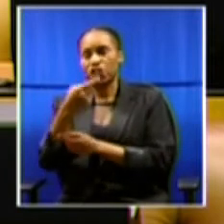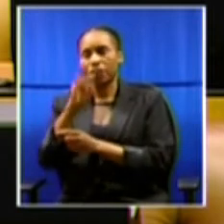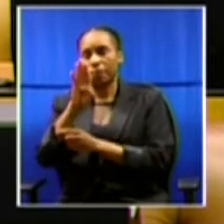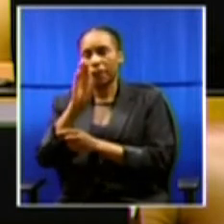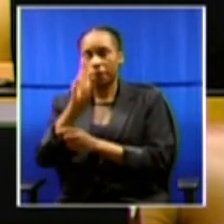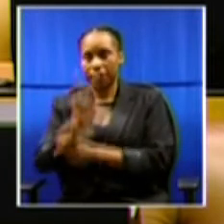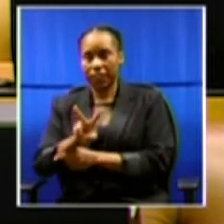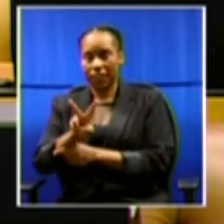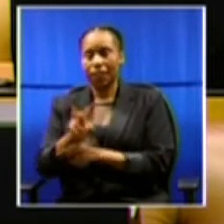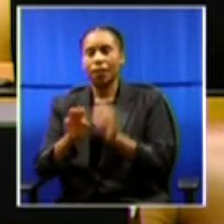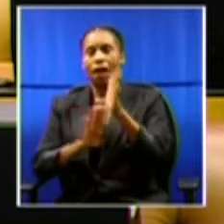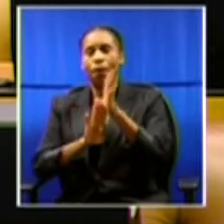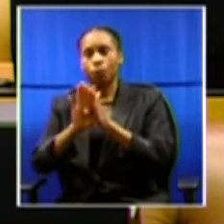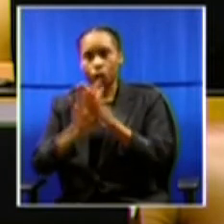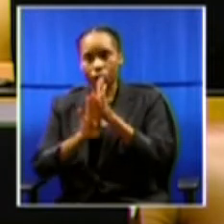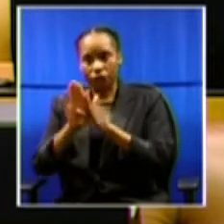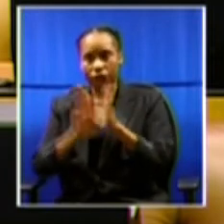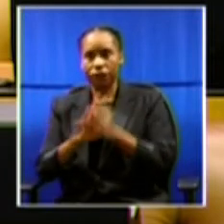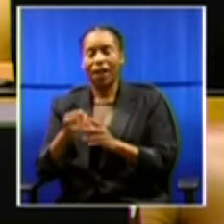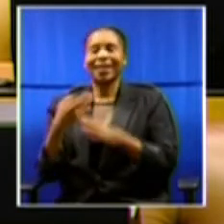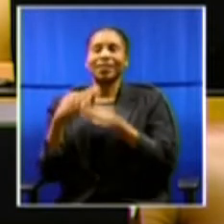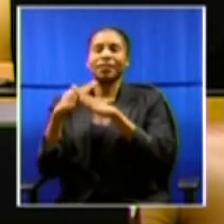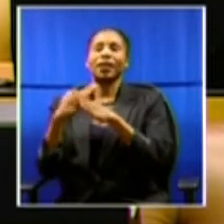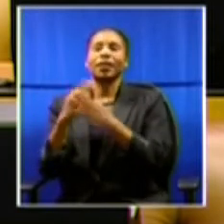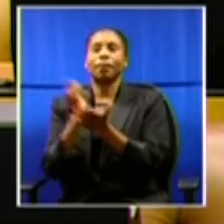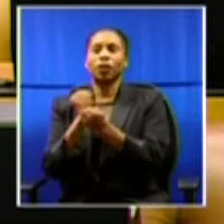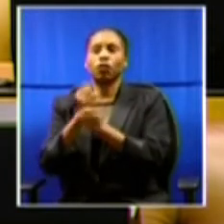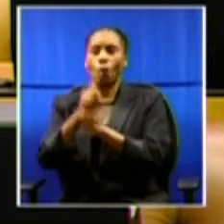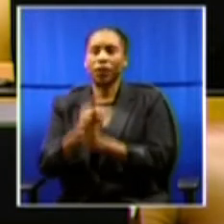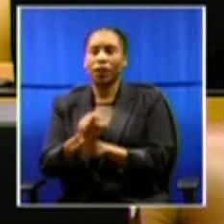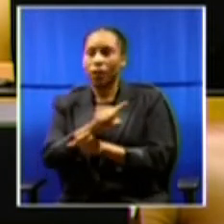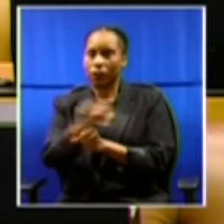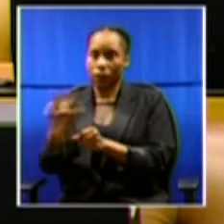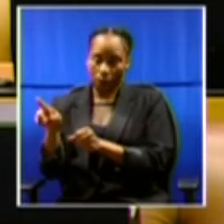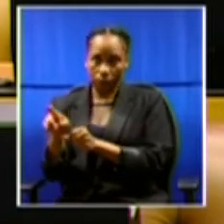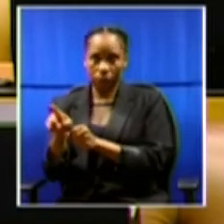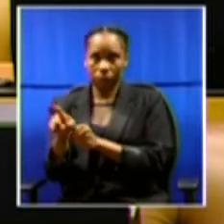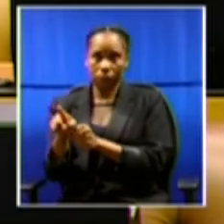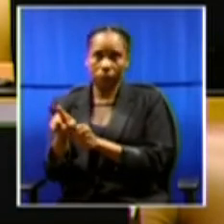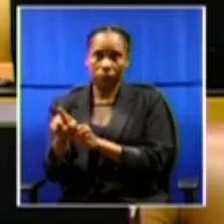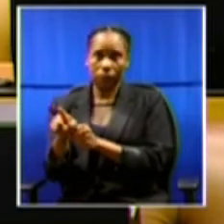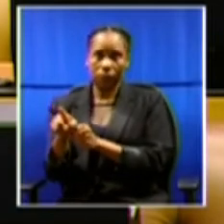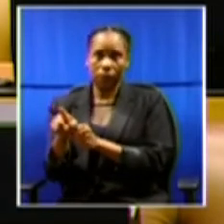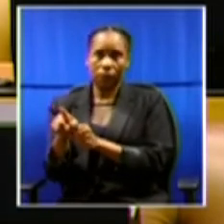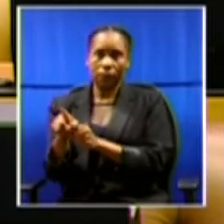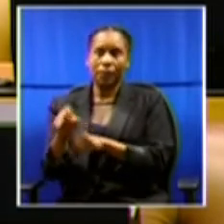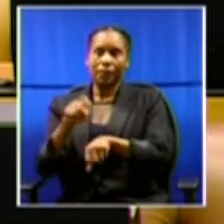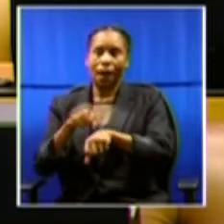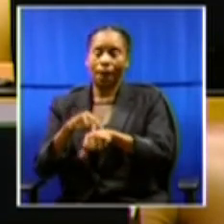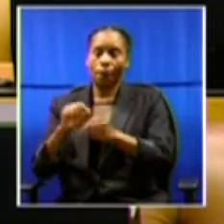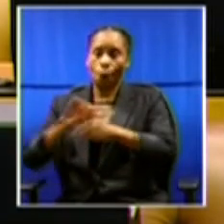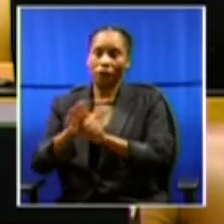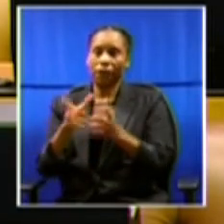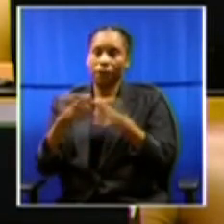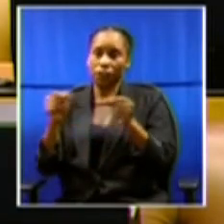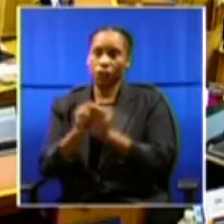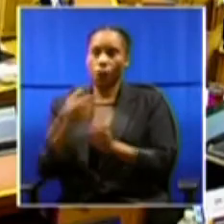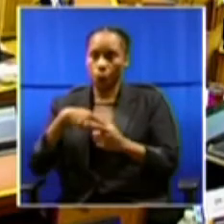improve to defend and make sure that those that commit those crimes are punished. Thank you very much.